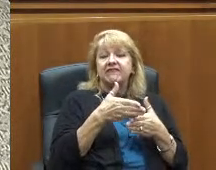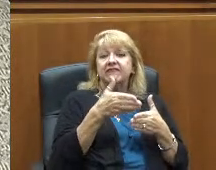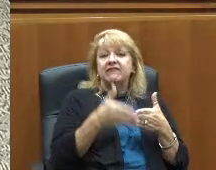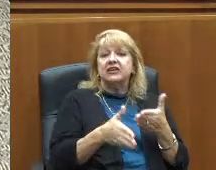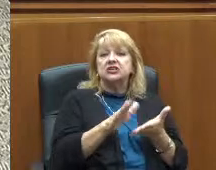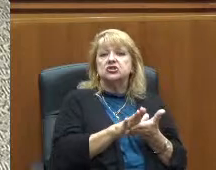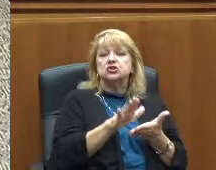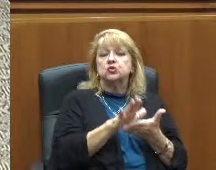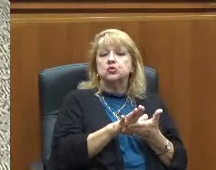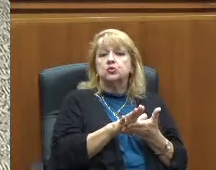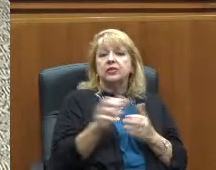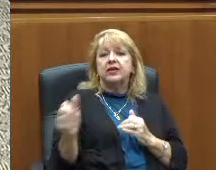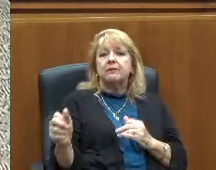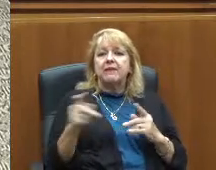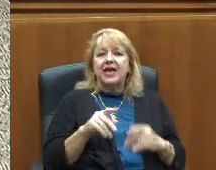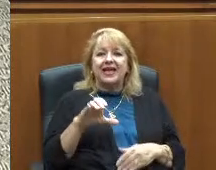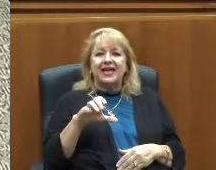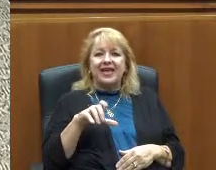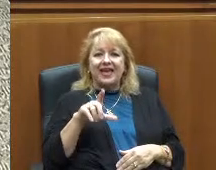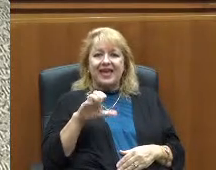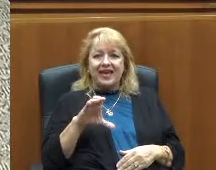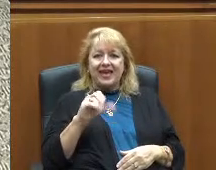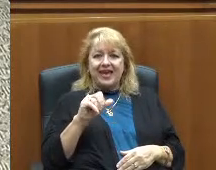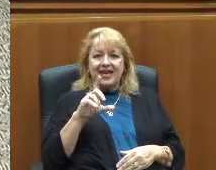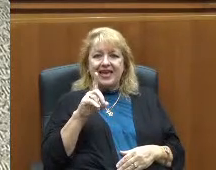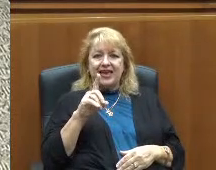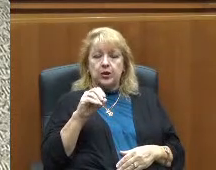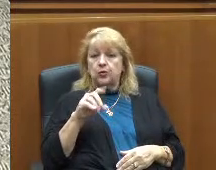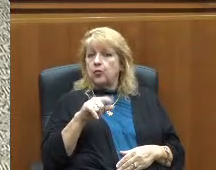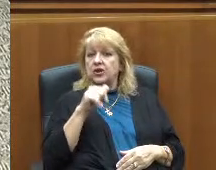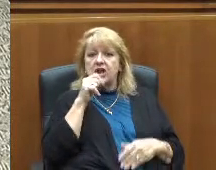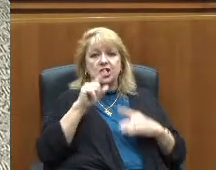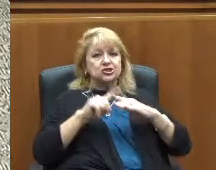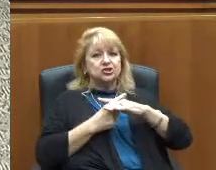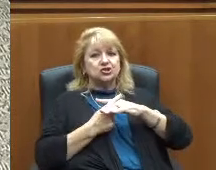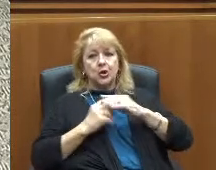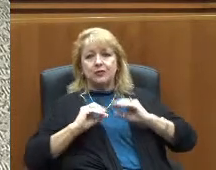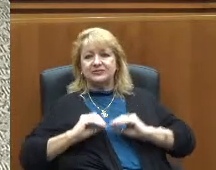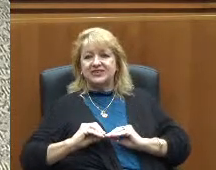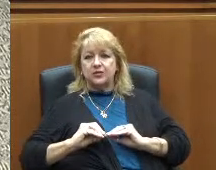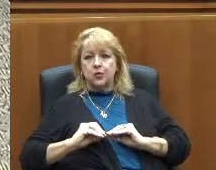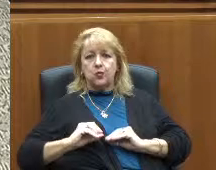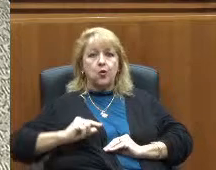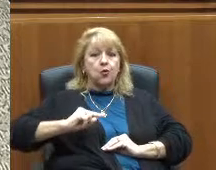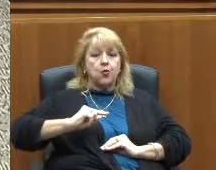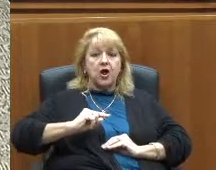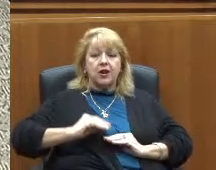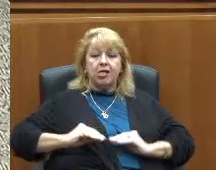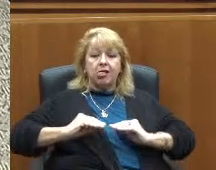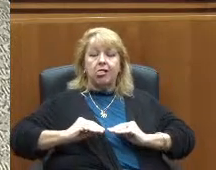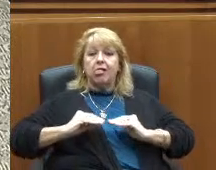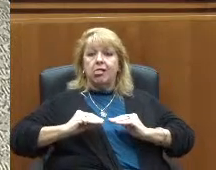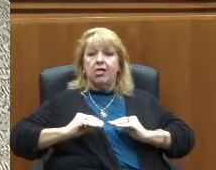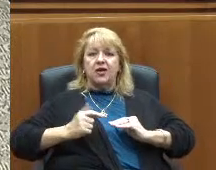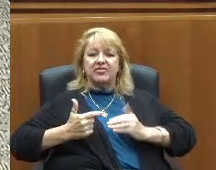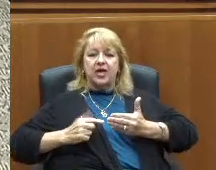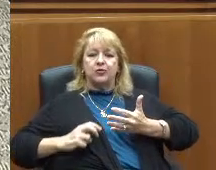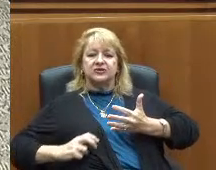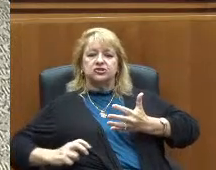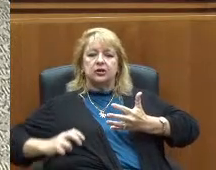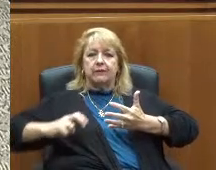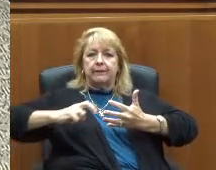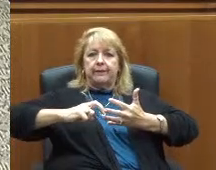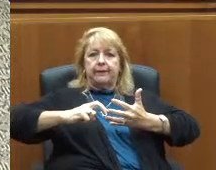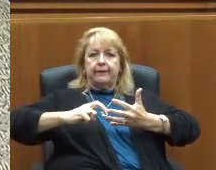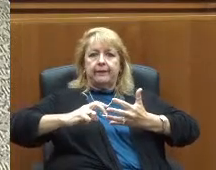finish, they'll be able to come back in Caddo, and we won't start them on step 0, but on step 1. They're really excited about this.